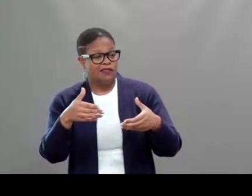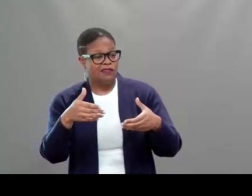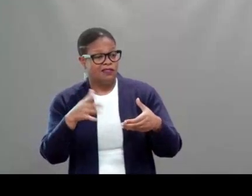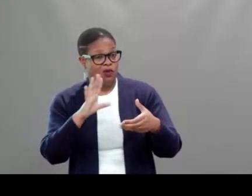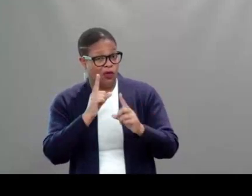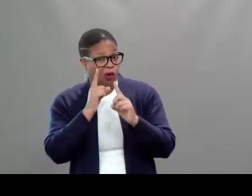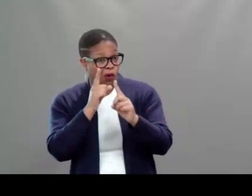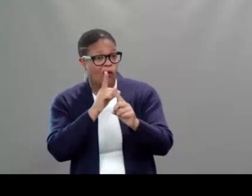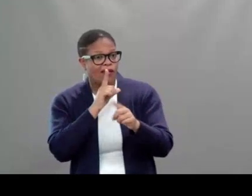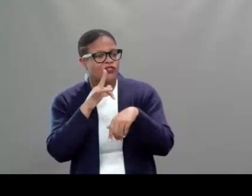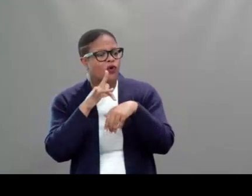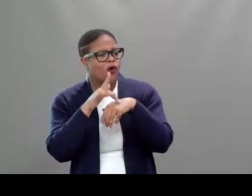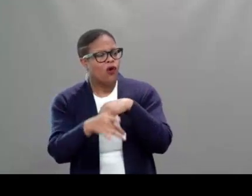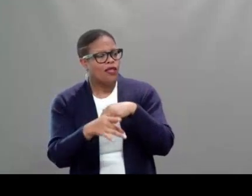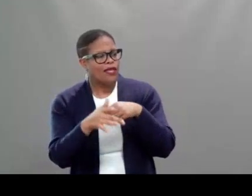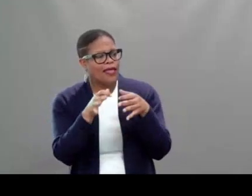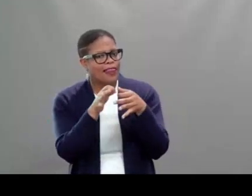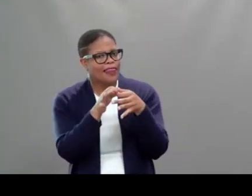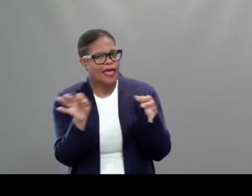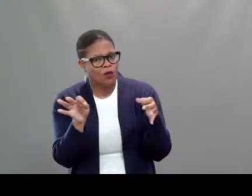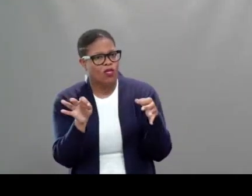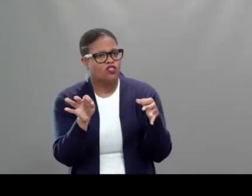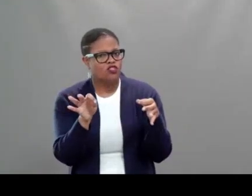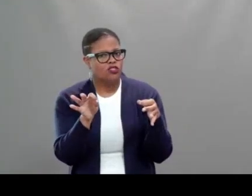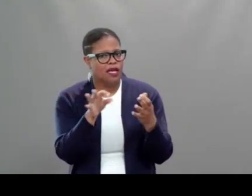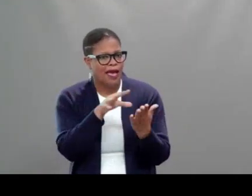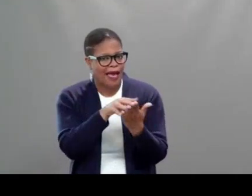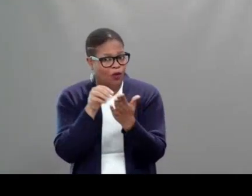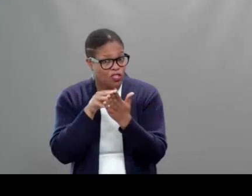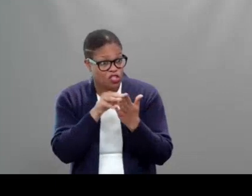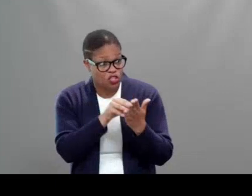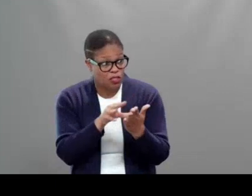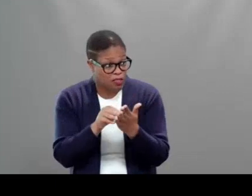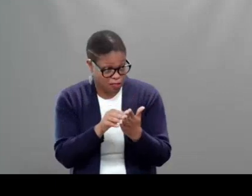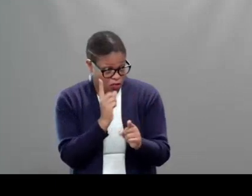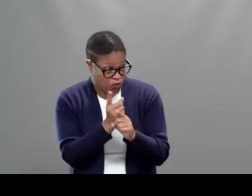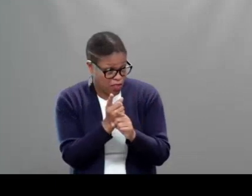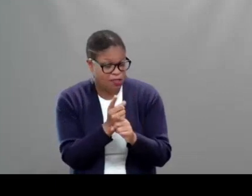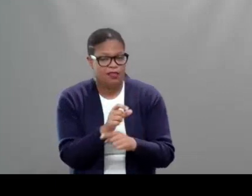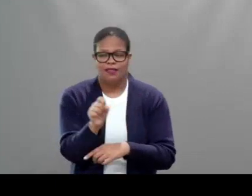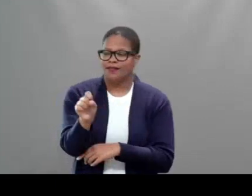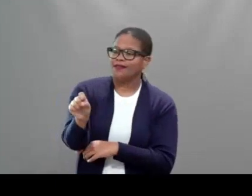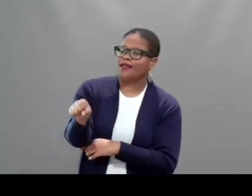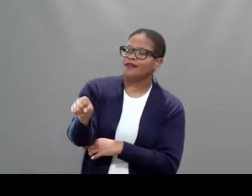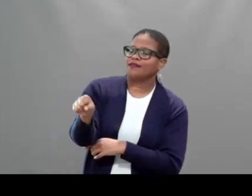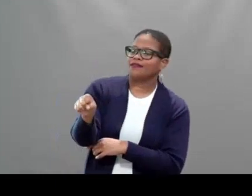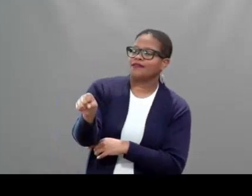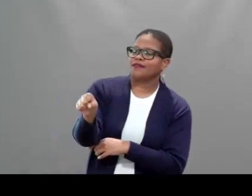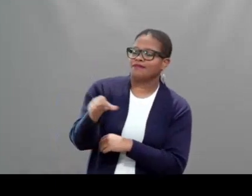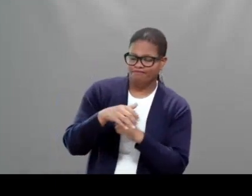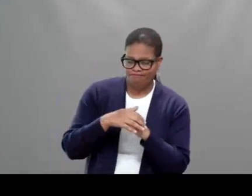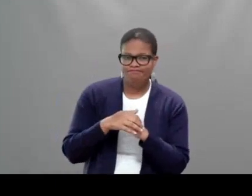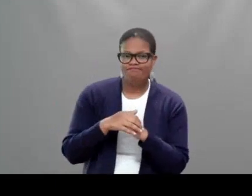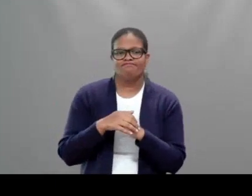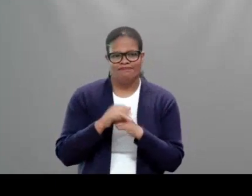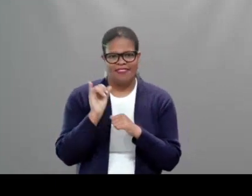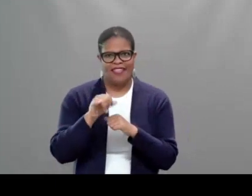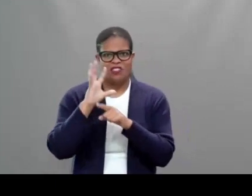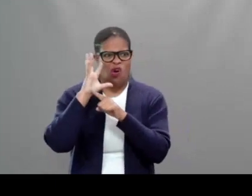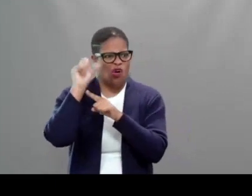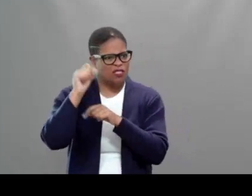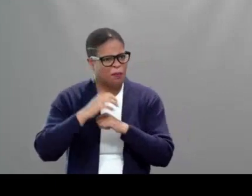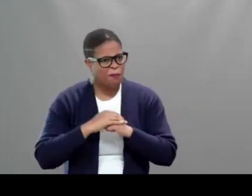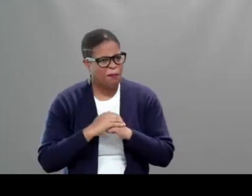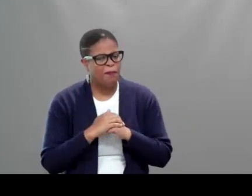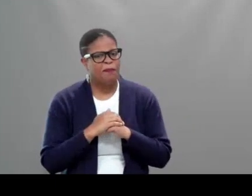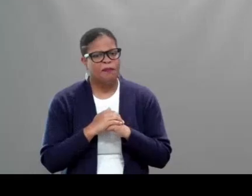is early language acquisition. Is that correct? Which is Yes. awesome. And we